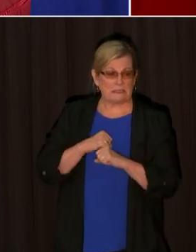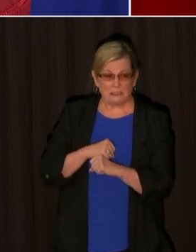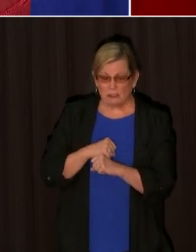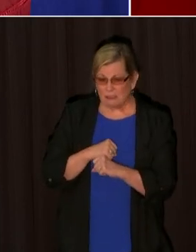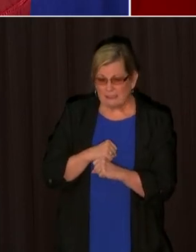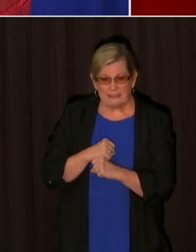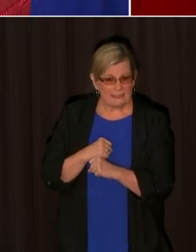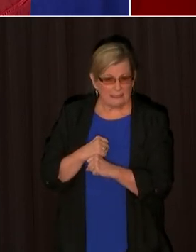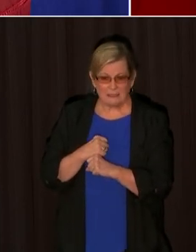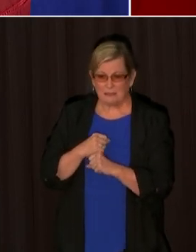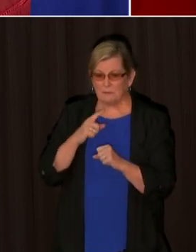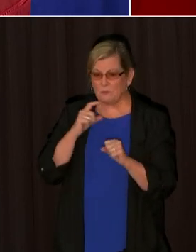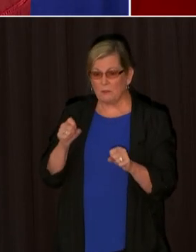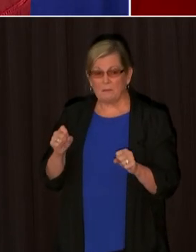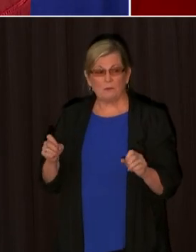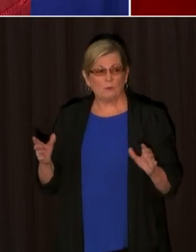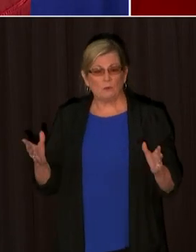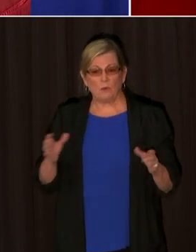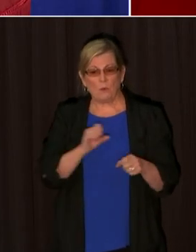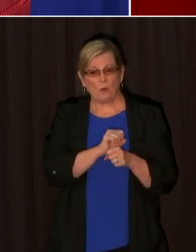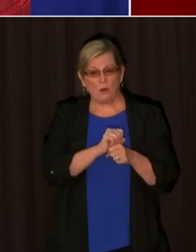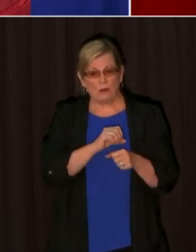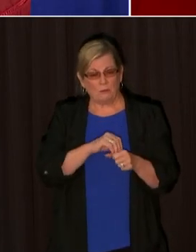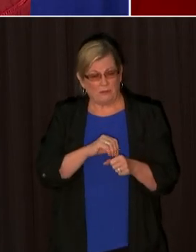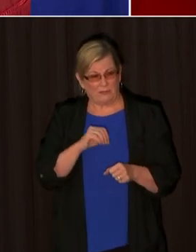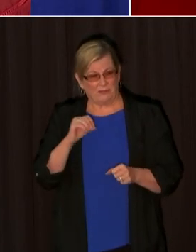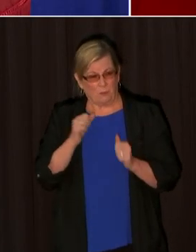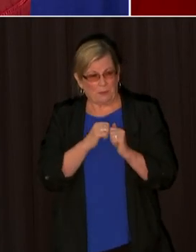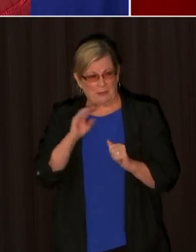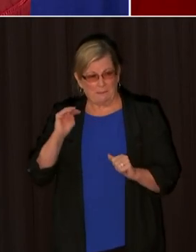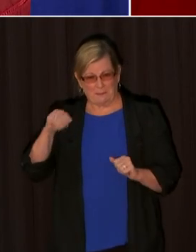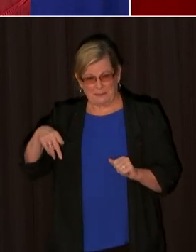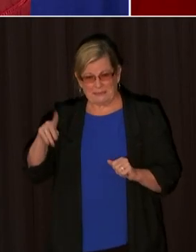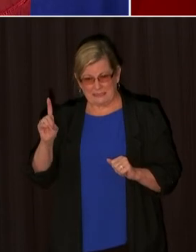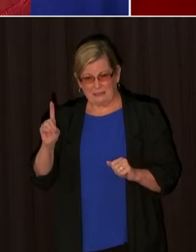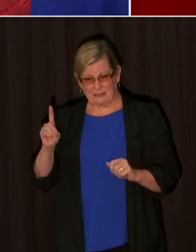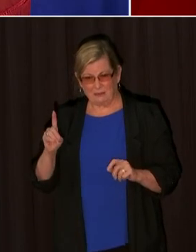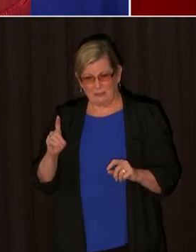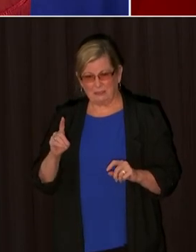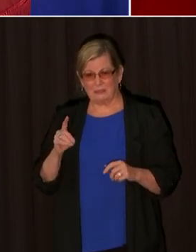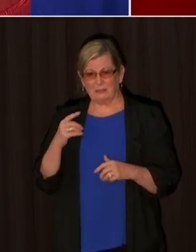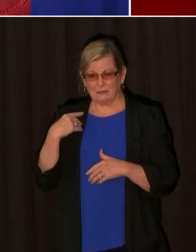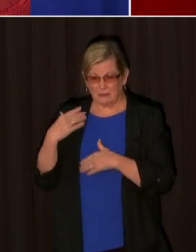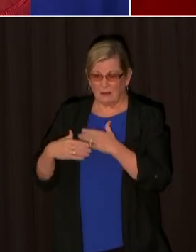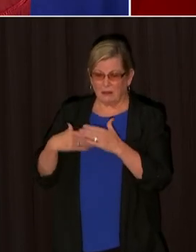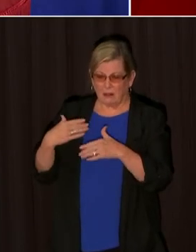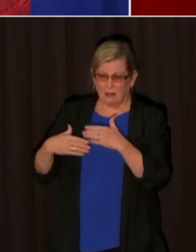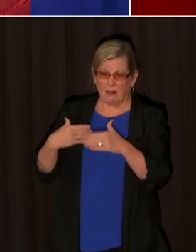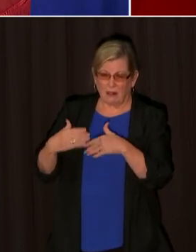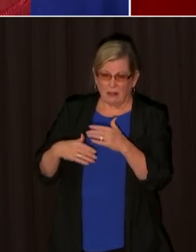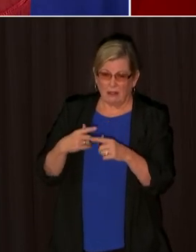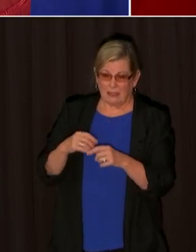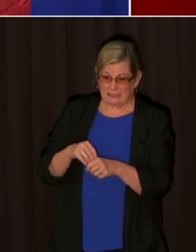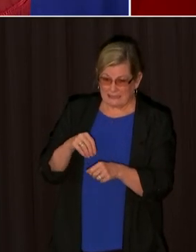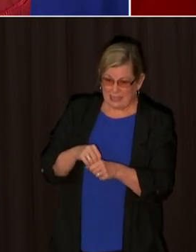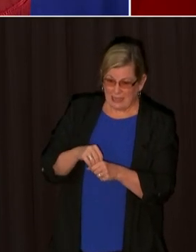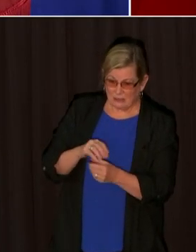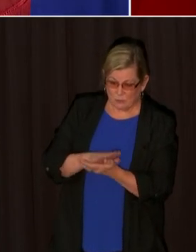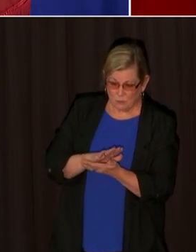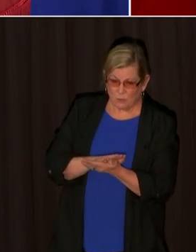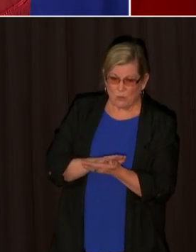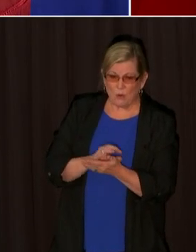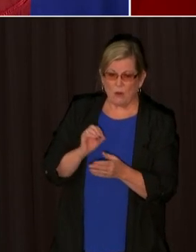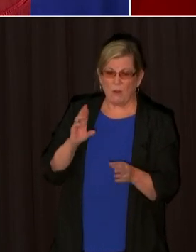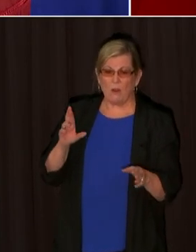to work within the MPD bureaucracy, and that includes inside the school and the neighborhoods, is